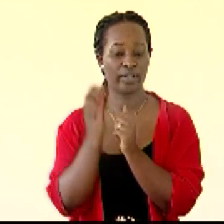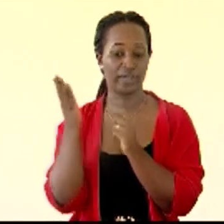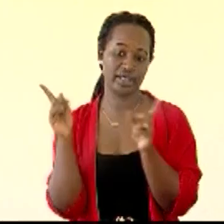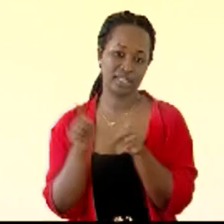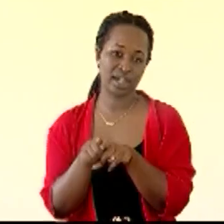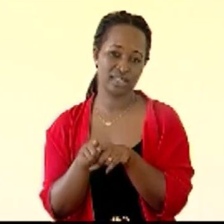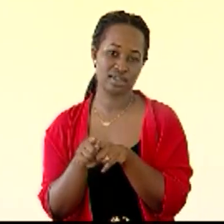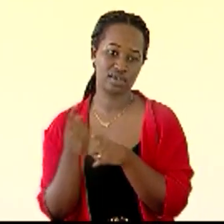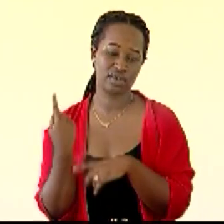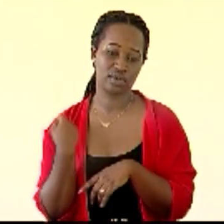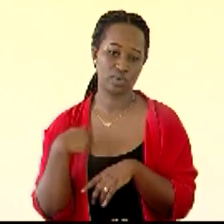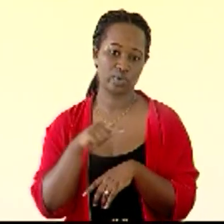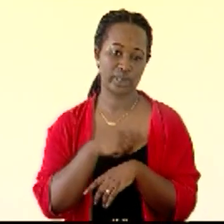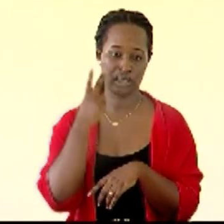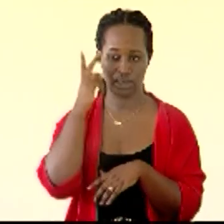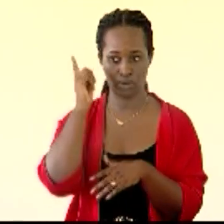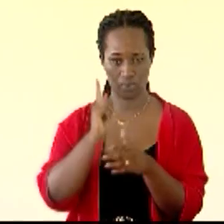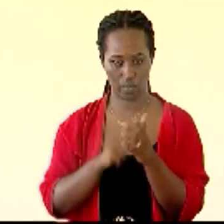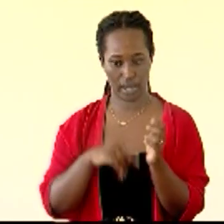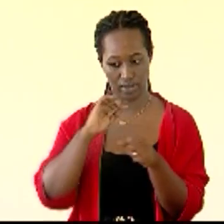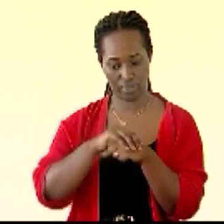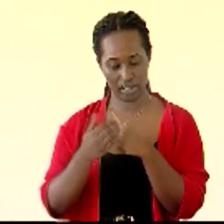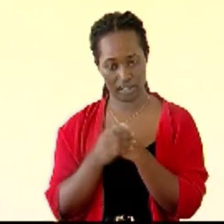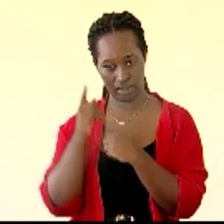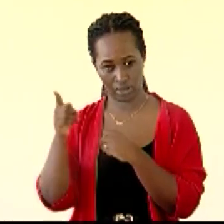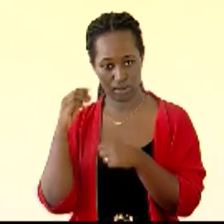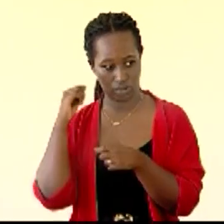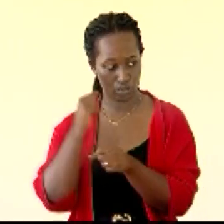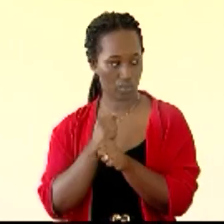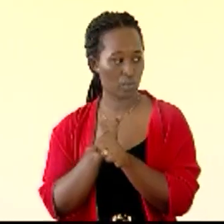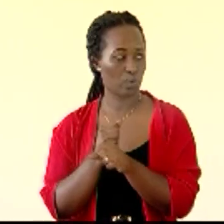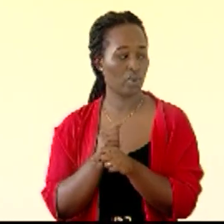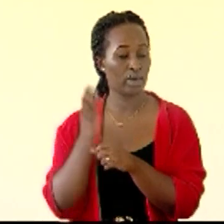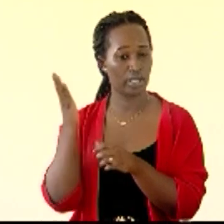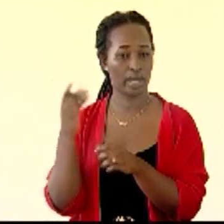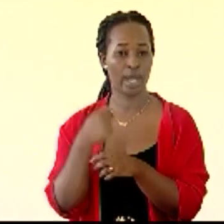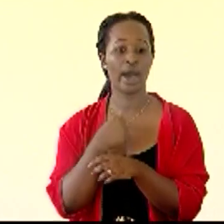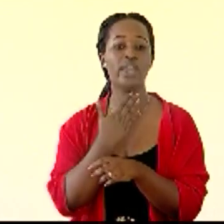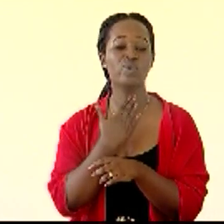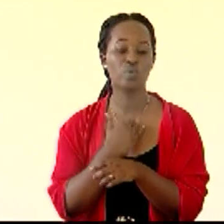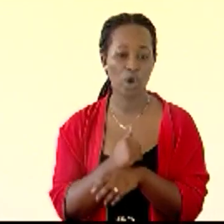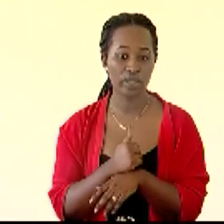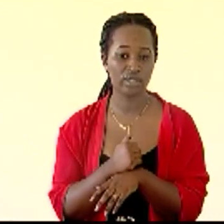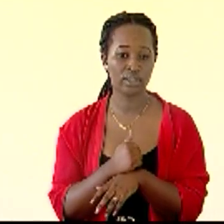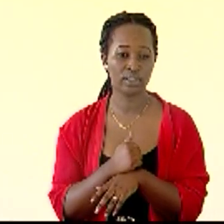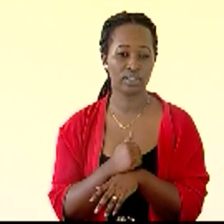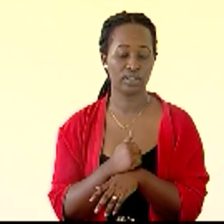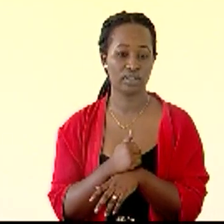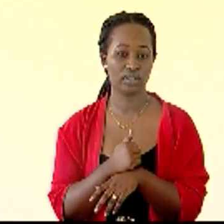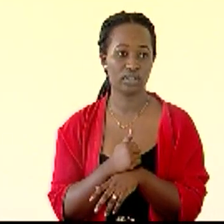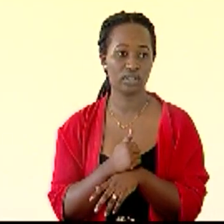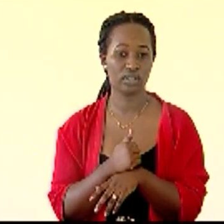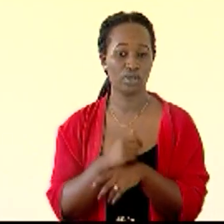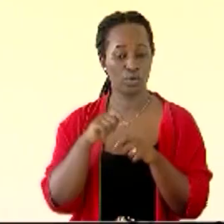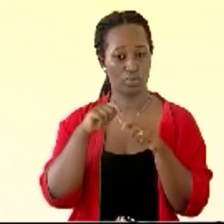as we see what next we are going to look at here, I want to break off